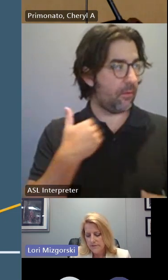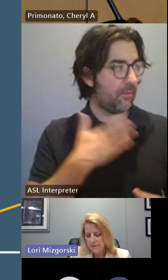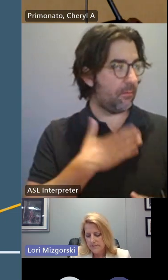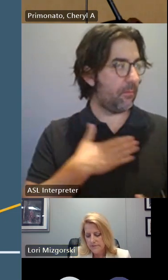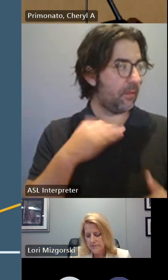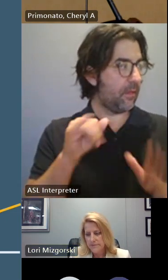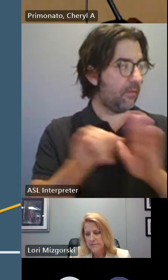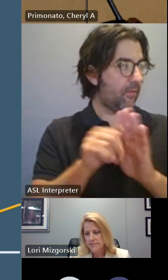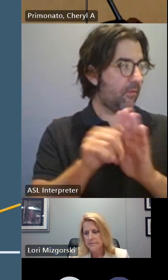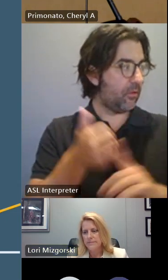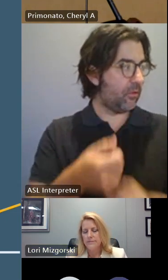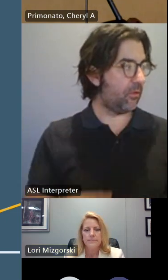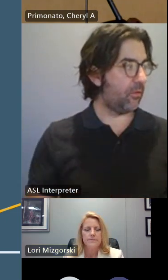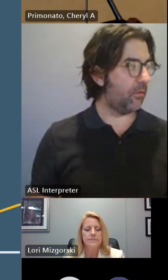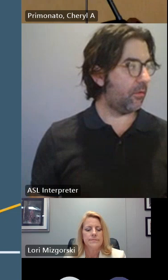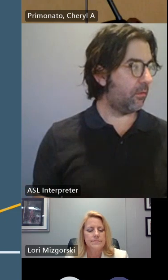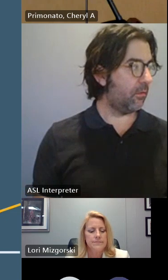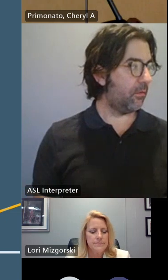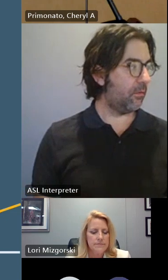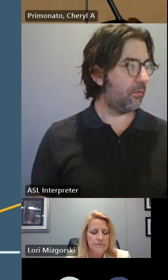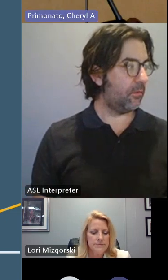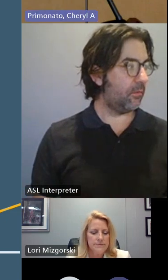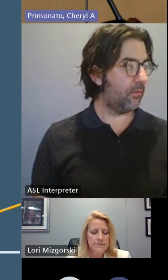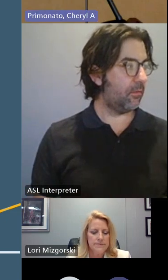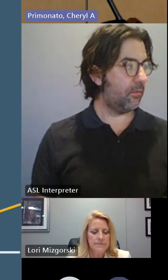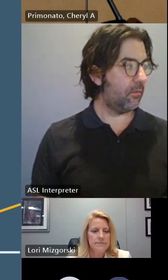themselves? Emma Schuker.